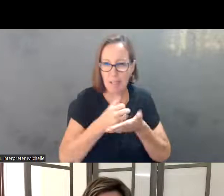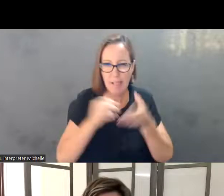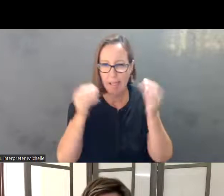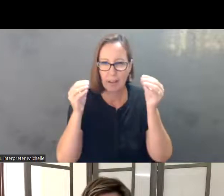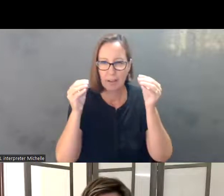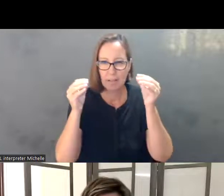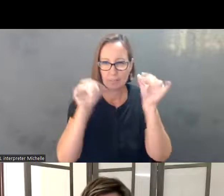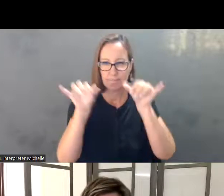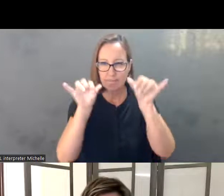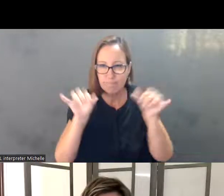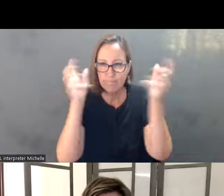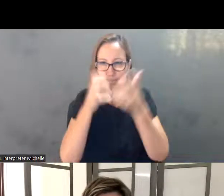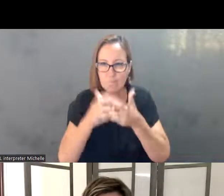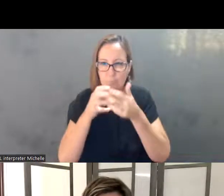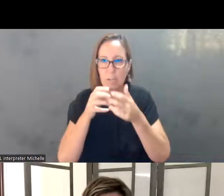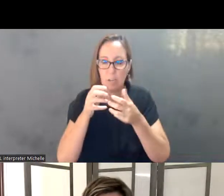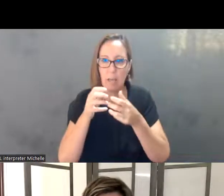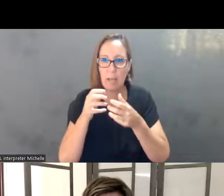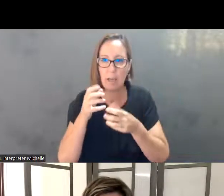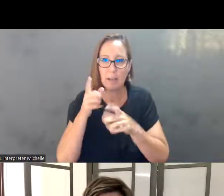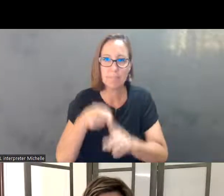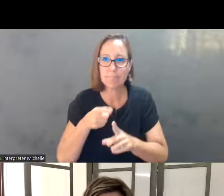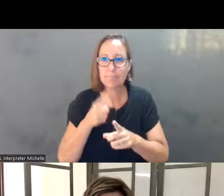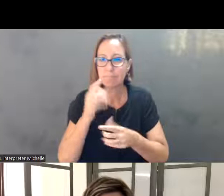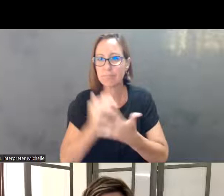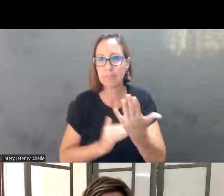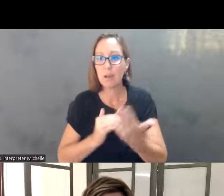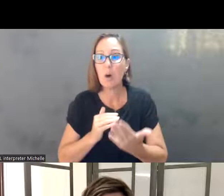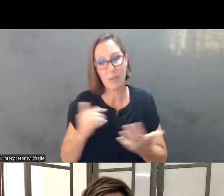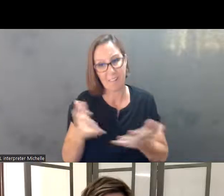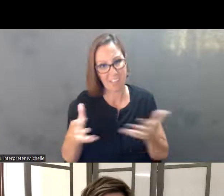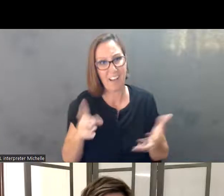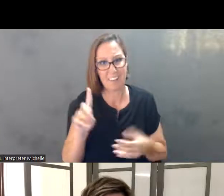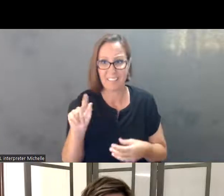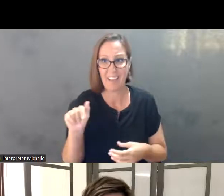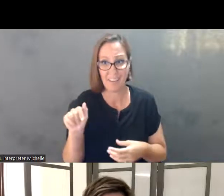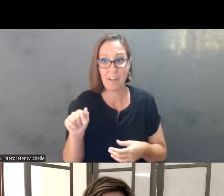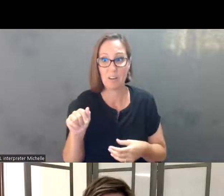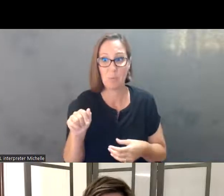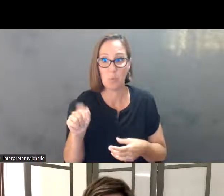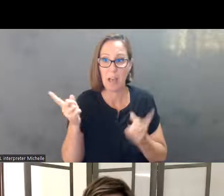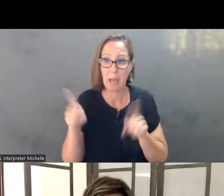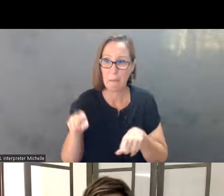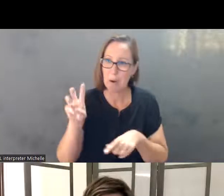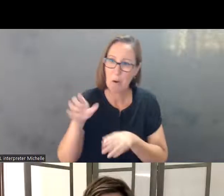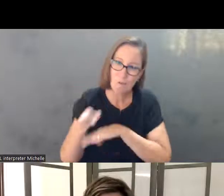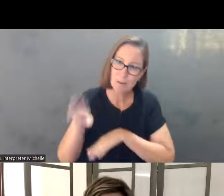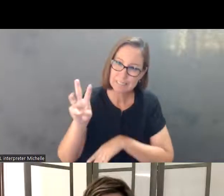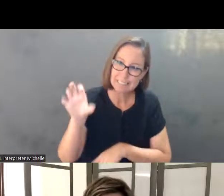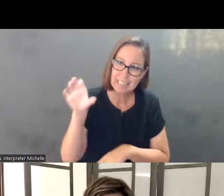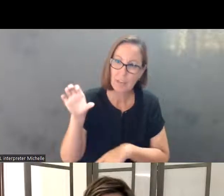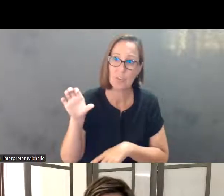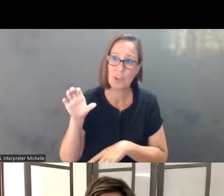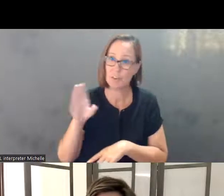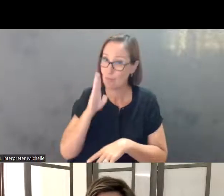we do have quite a bit of data. And as you can see, we ended up hearing from over 600 direct